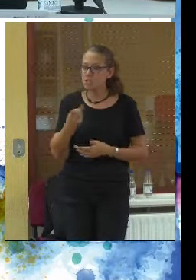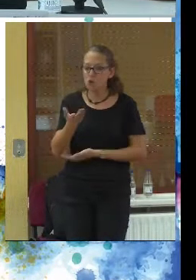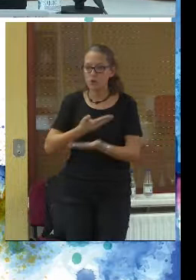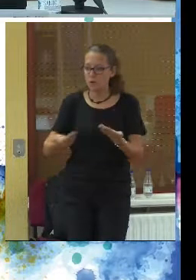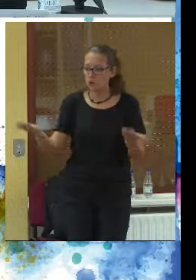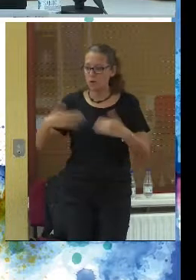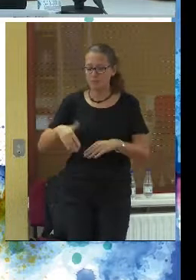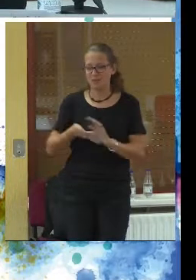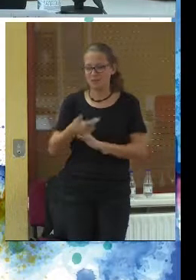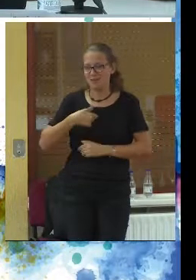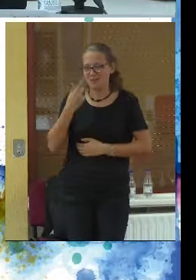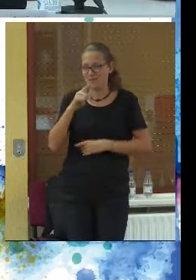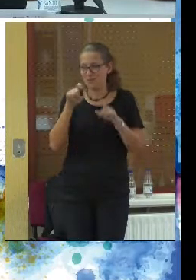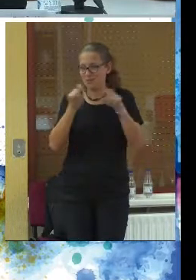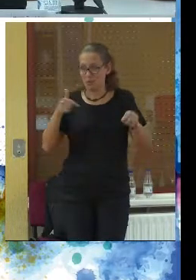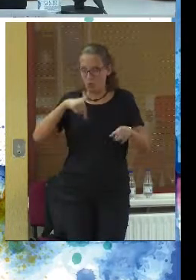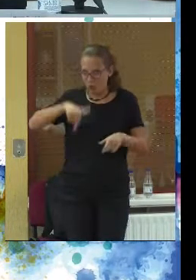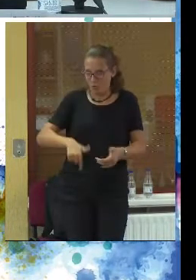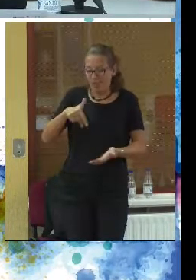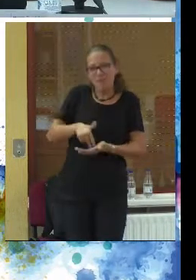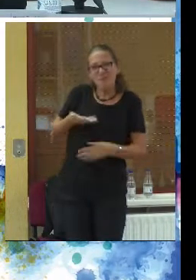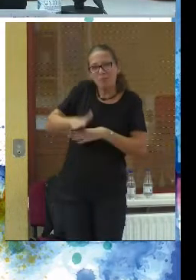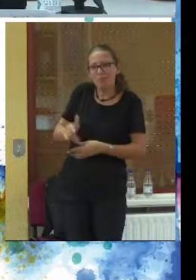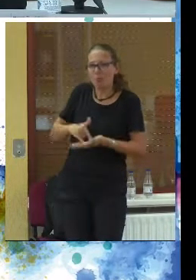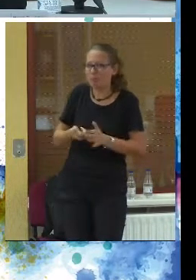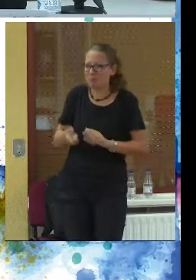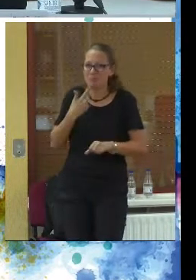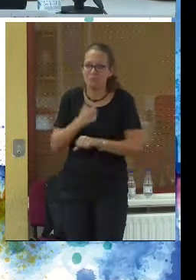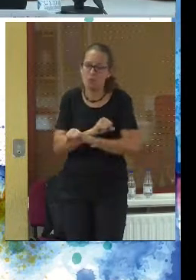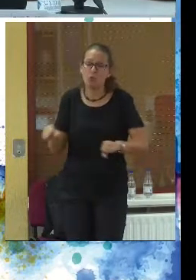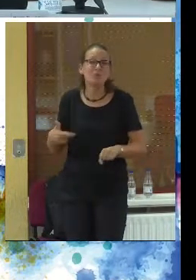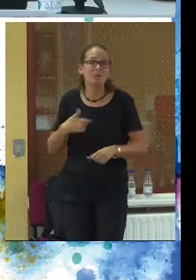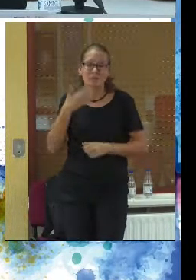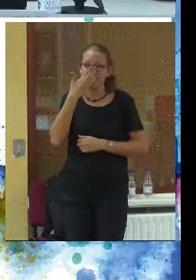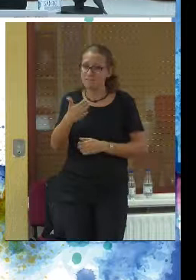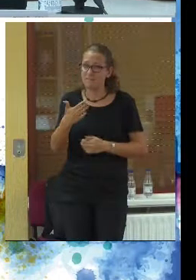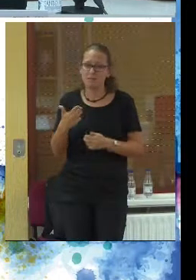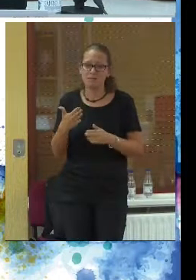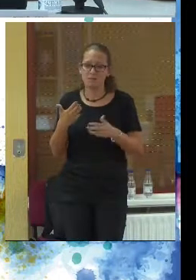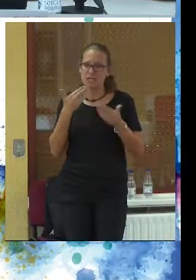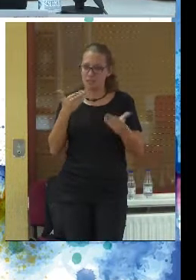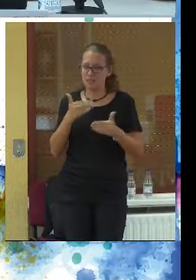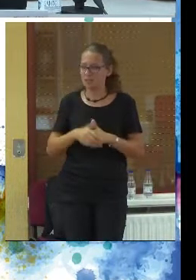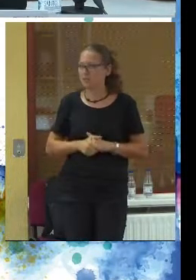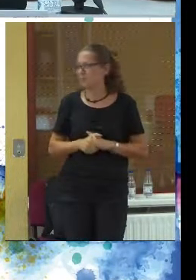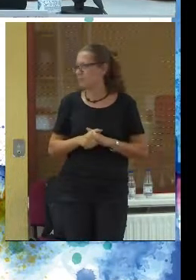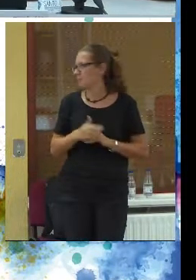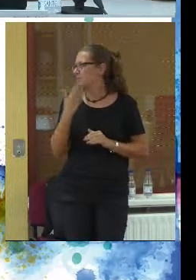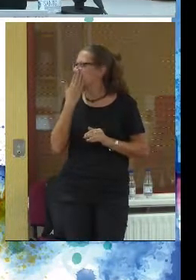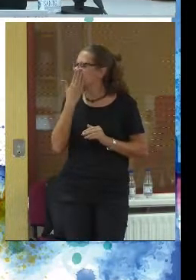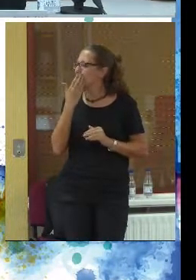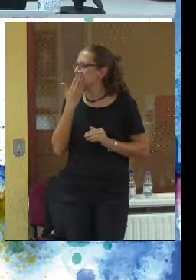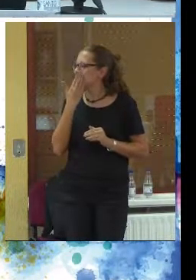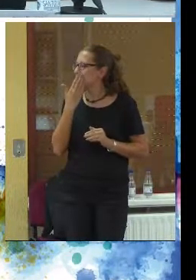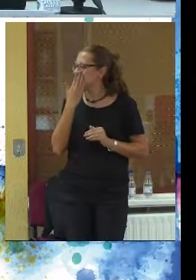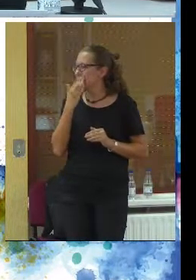this wouldn't have been a reality, and we wouldn't be here today presenting our project. So thank you once again